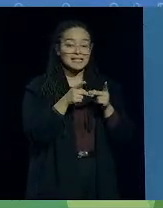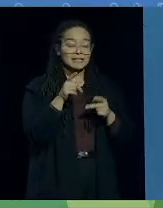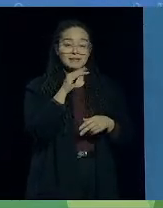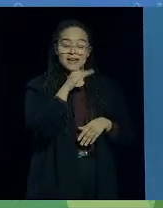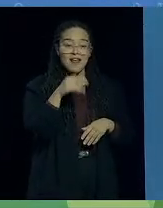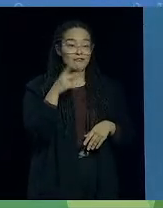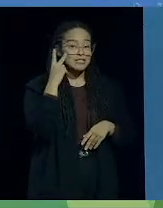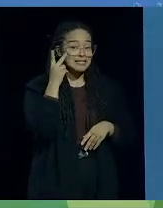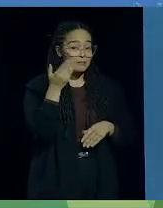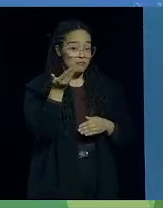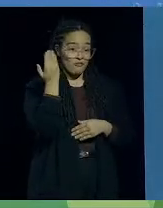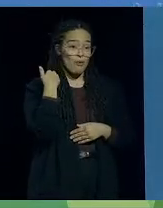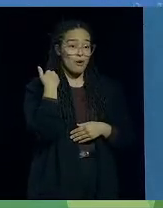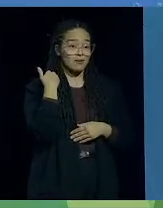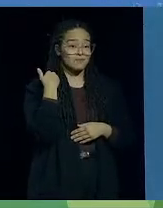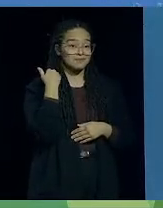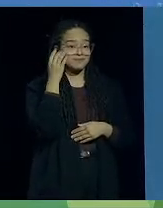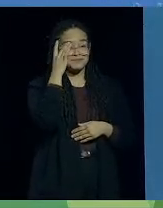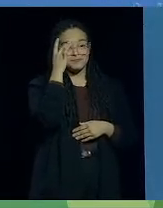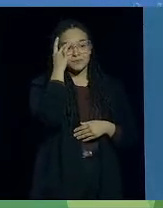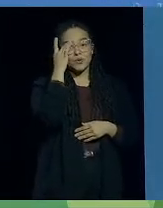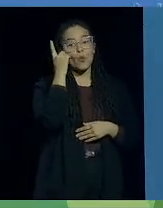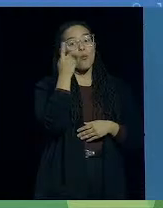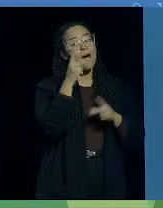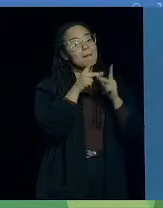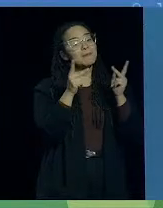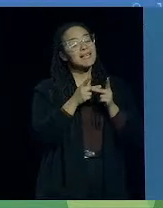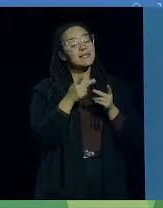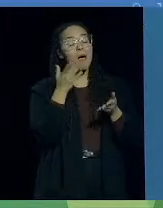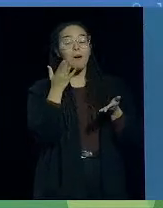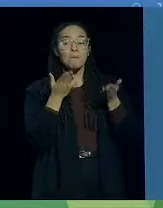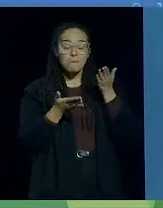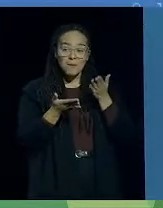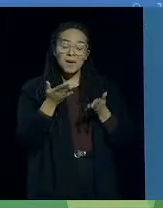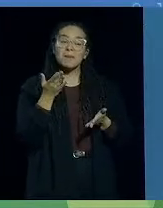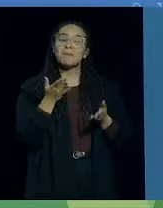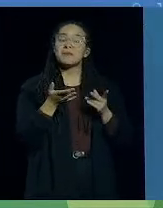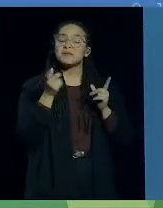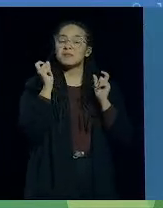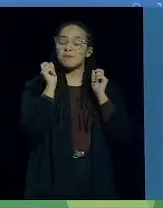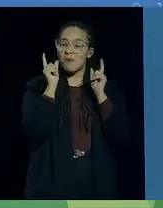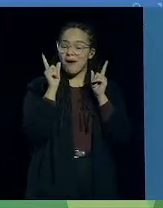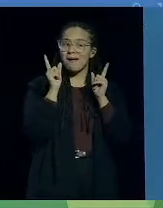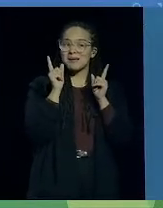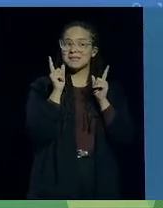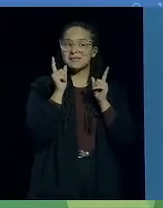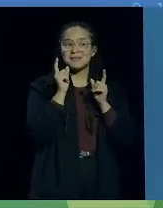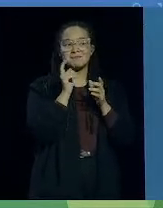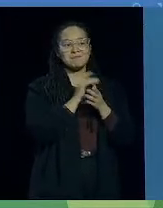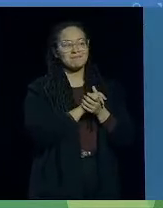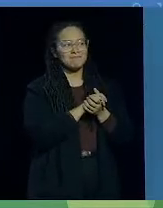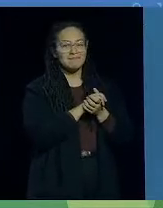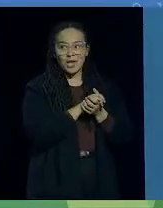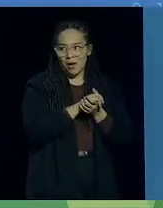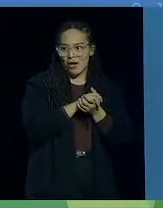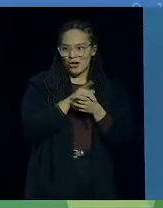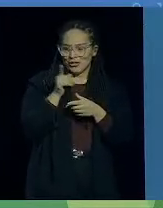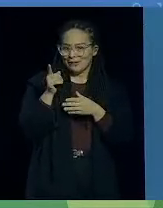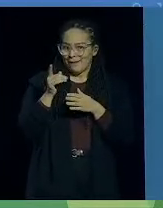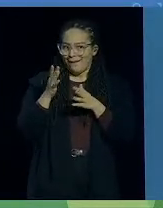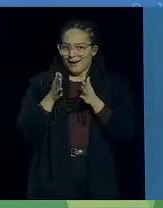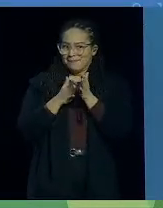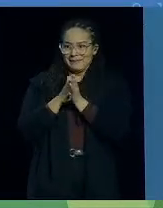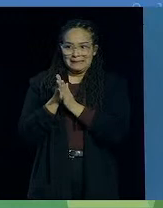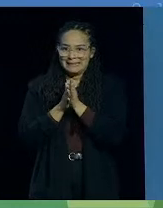never seen us before. One place in particular might be quite surprising. He's building